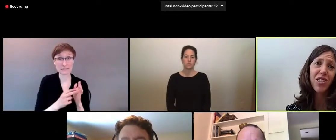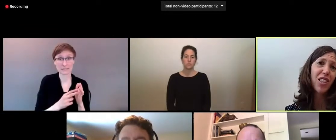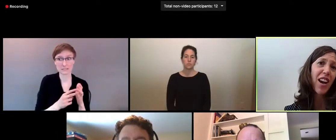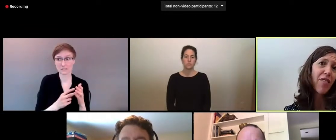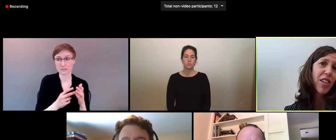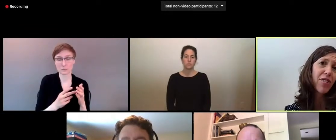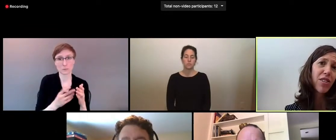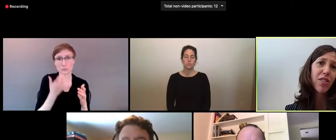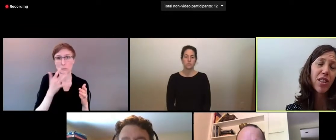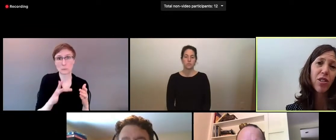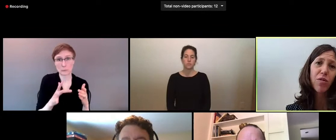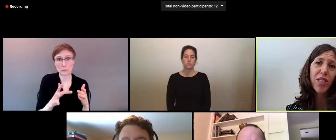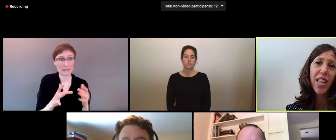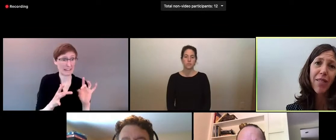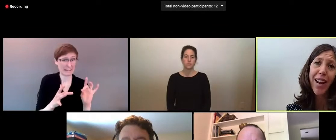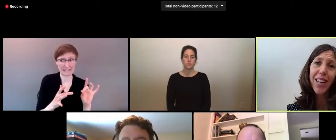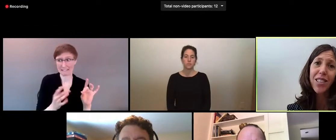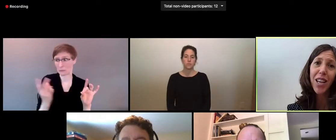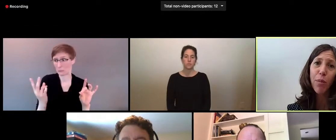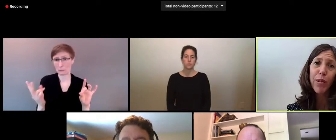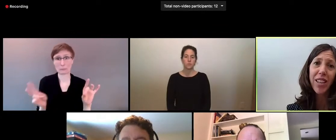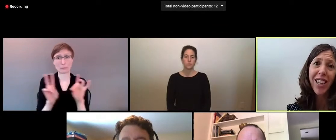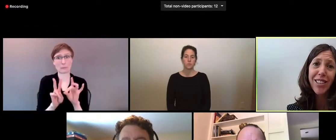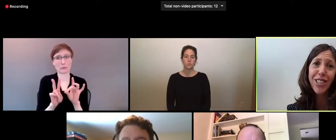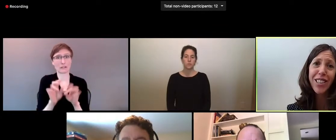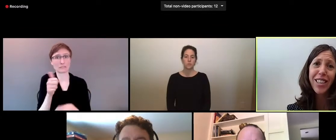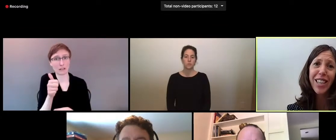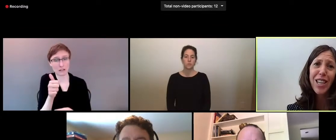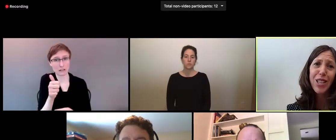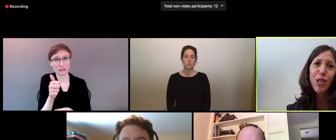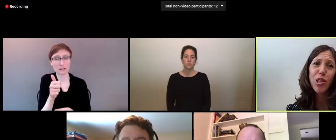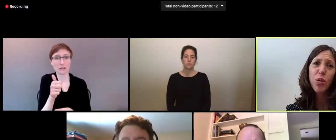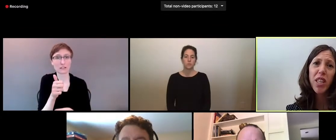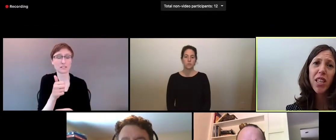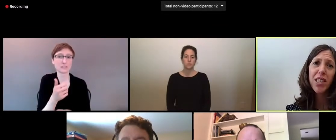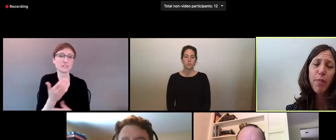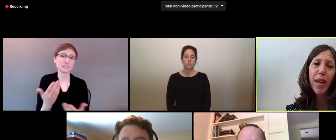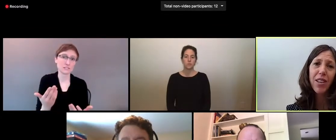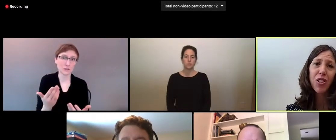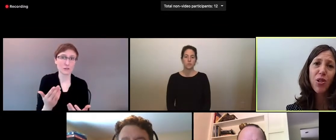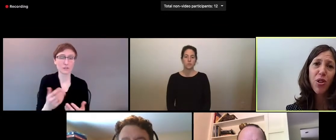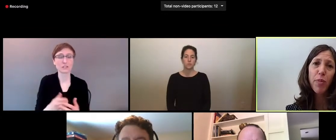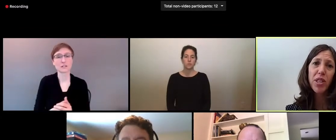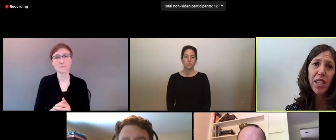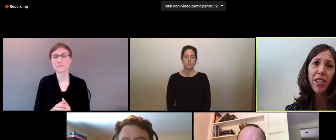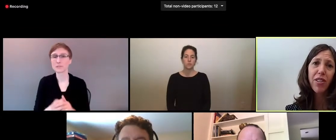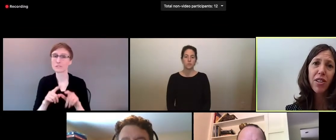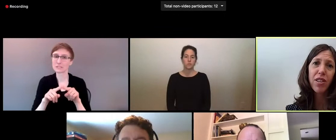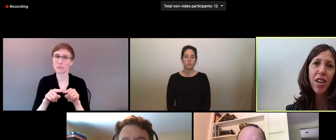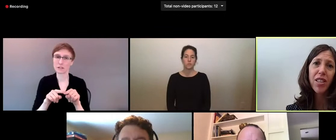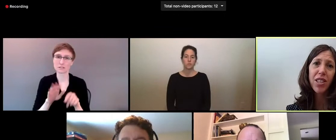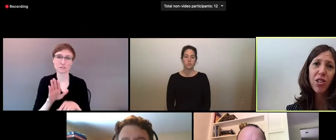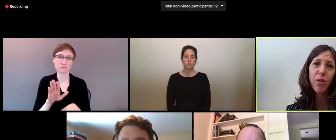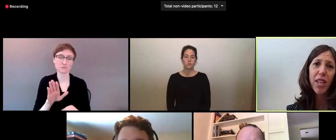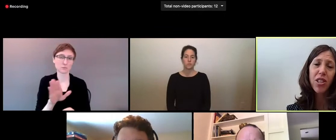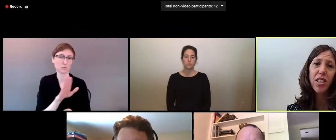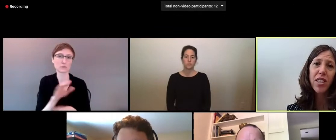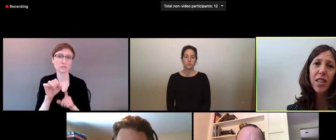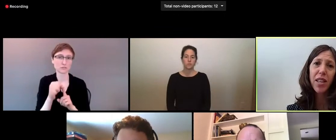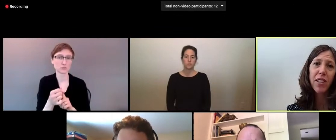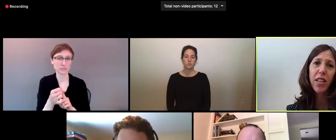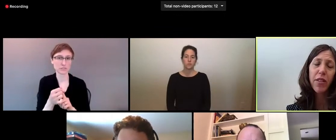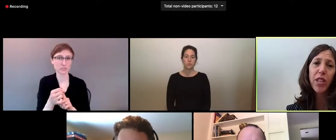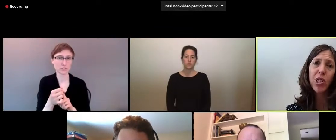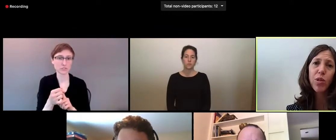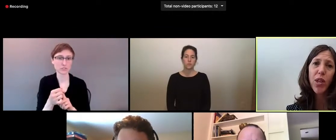enough to have another, you know, set of hands to help with the kids. So it's really going to depend on your particular situation.